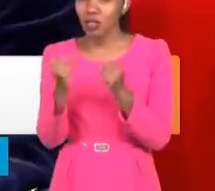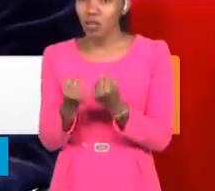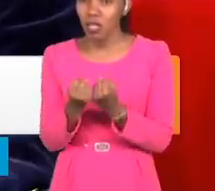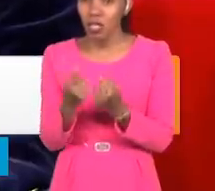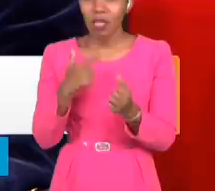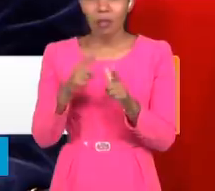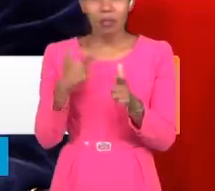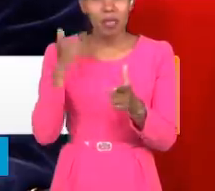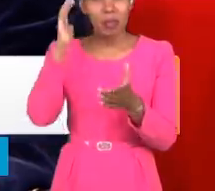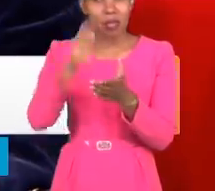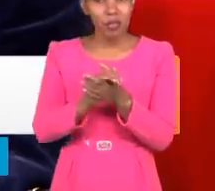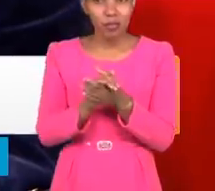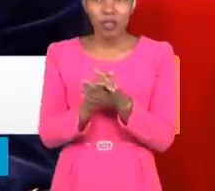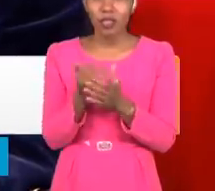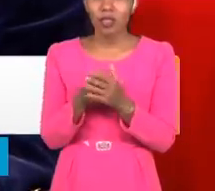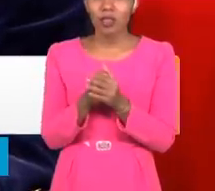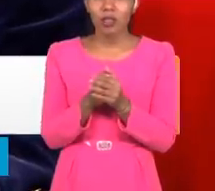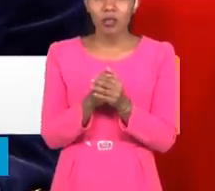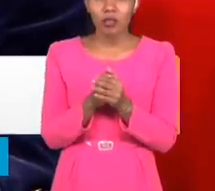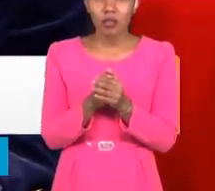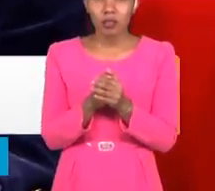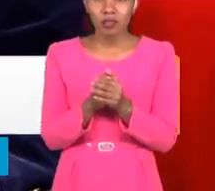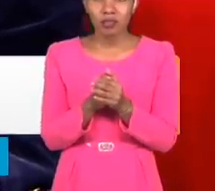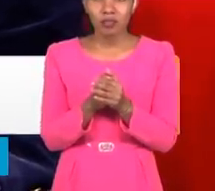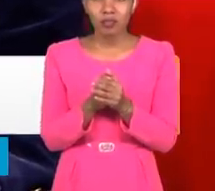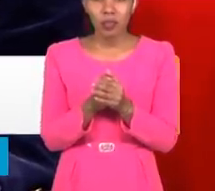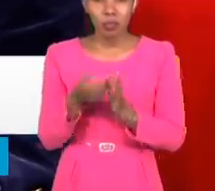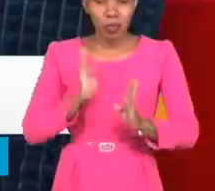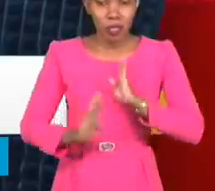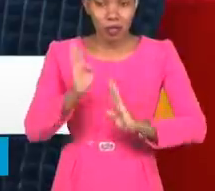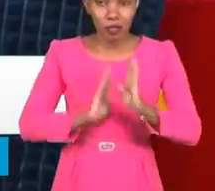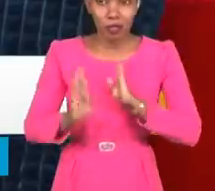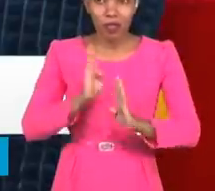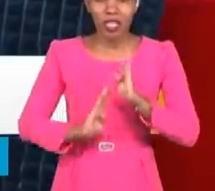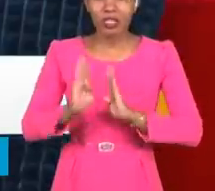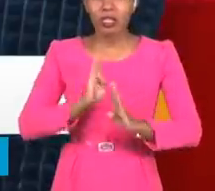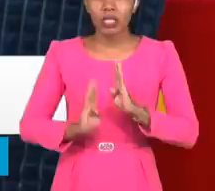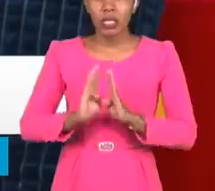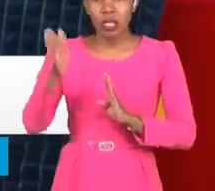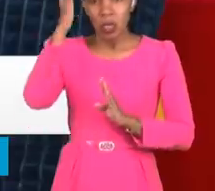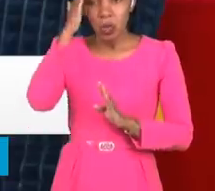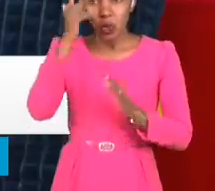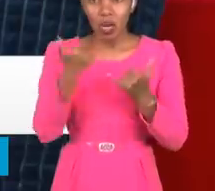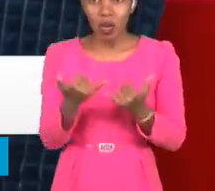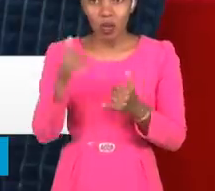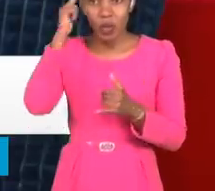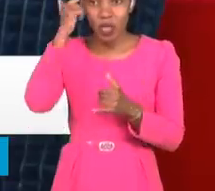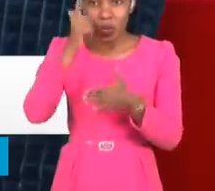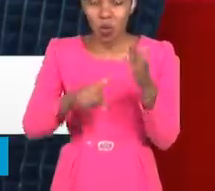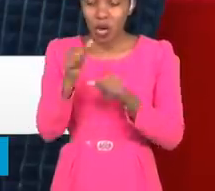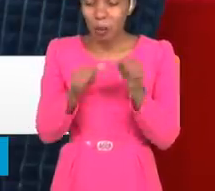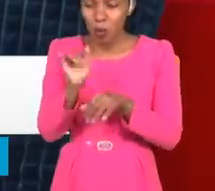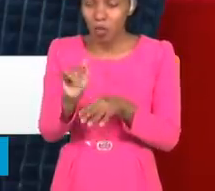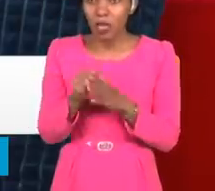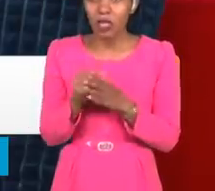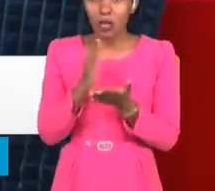And I believe we kind of upheld those principles. We somehow unconsciously. Mm-hmm, mm-hmm. Still think about that as